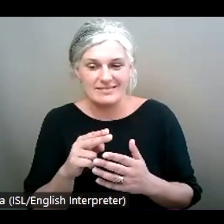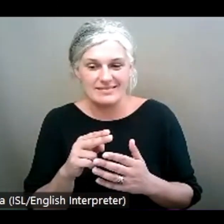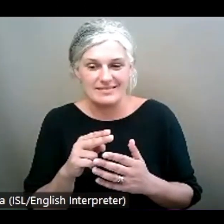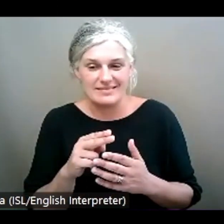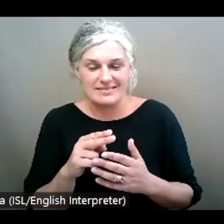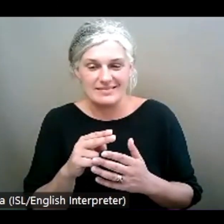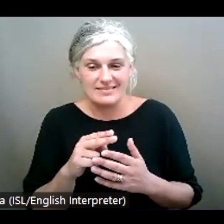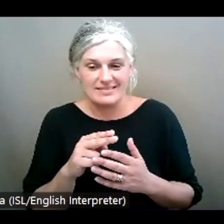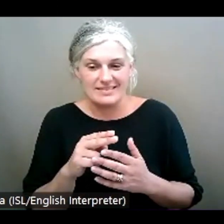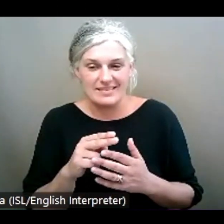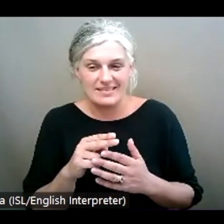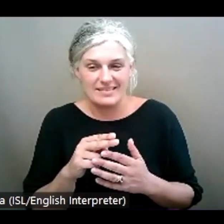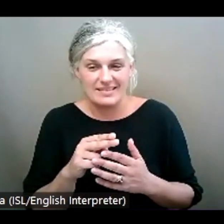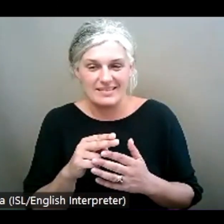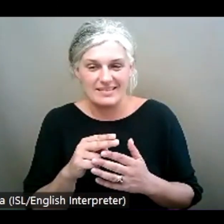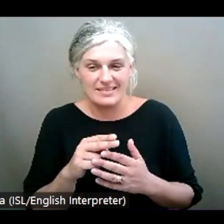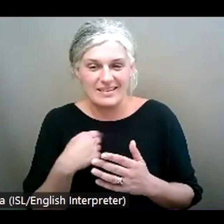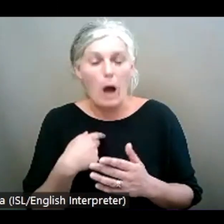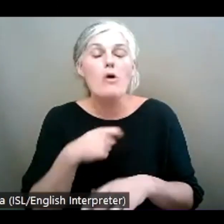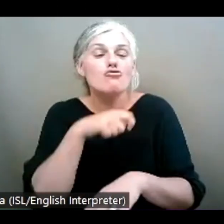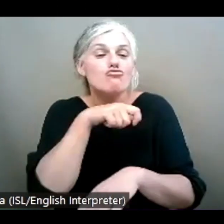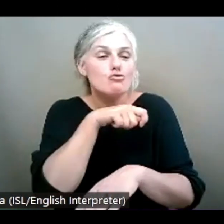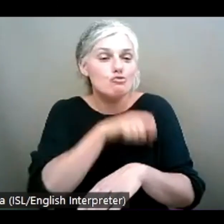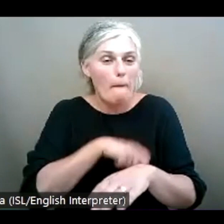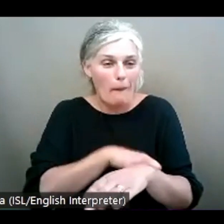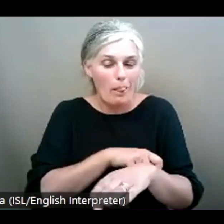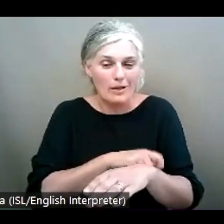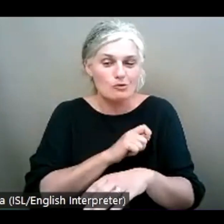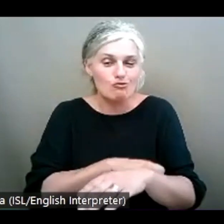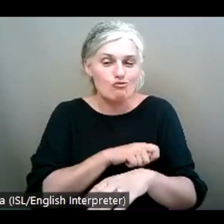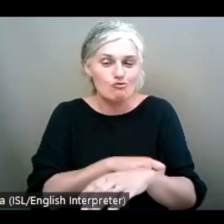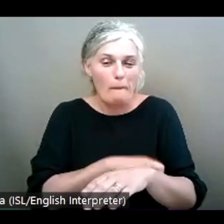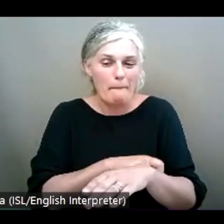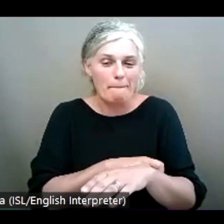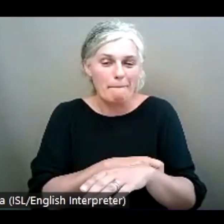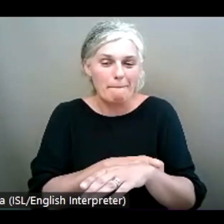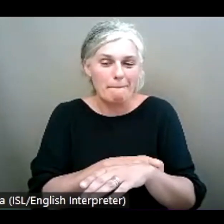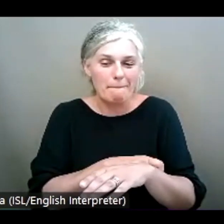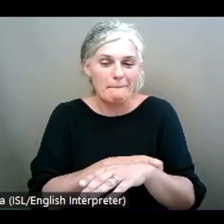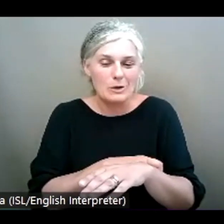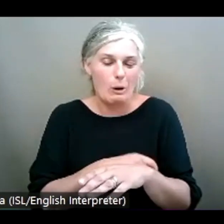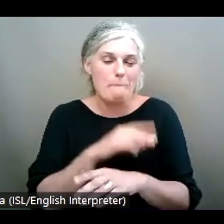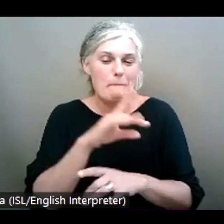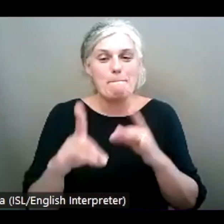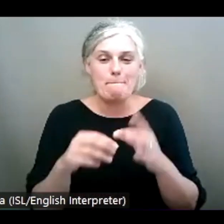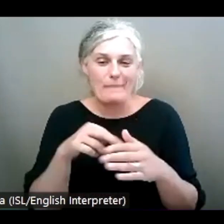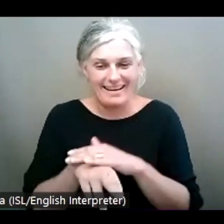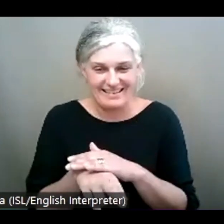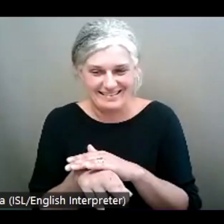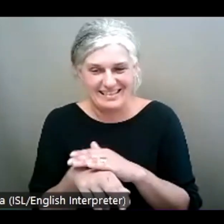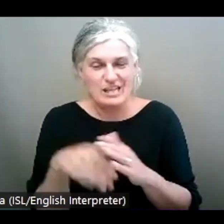I was very troublesome. So I would have the label of having a challenging